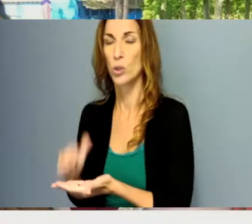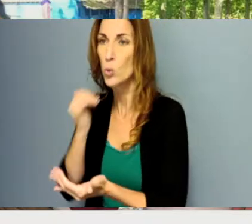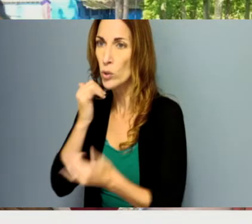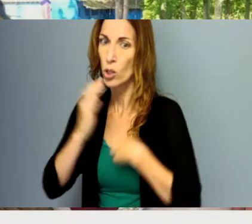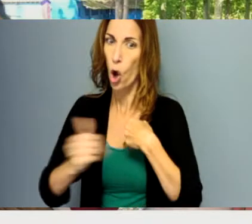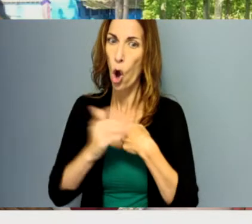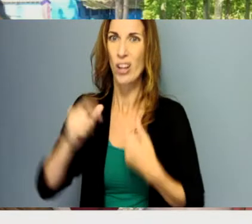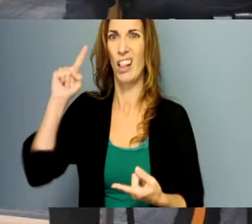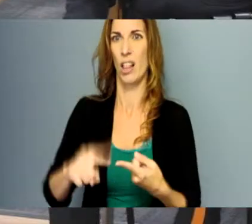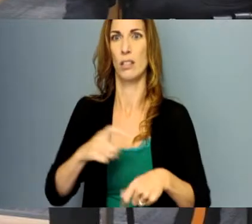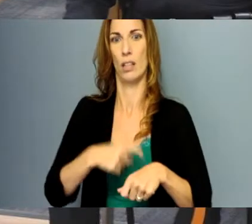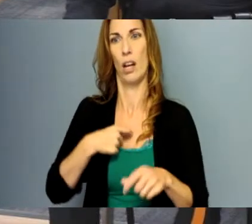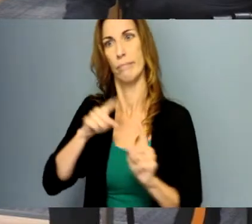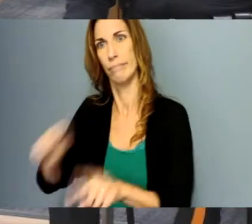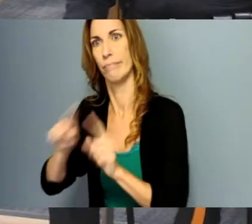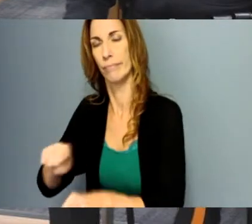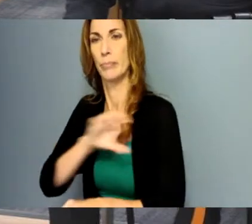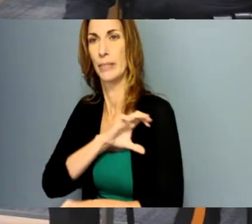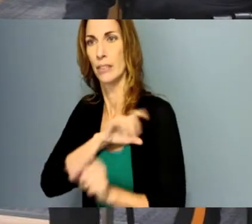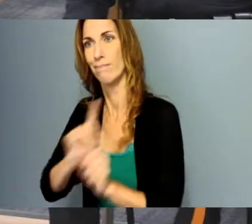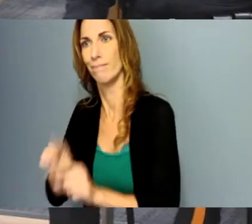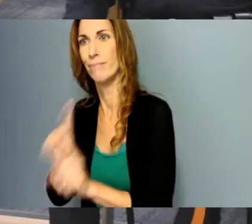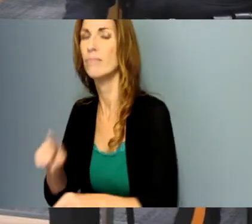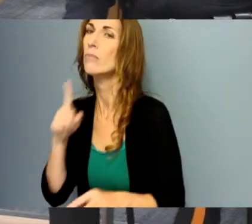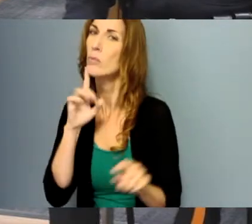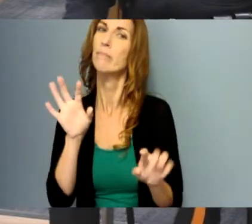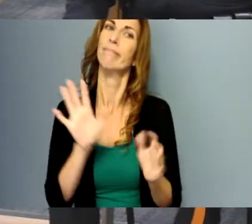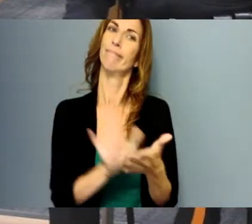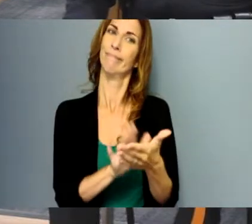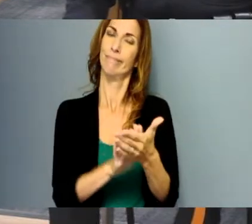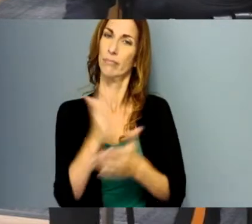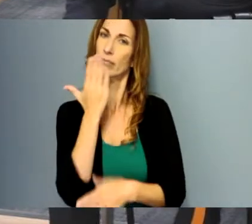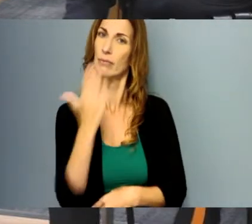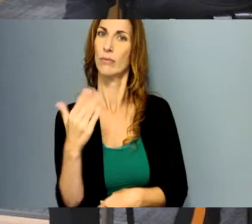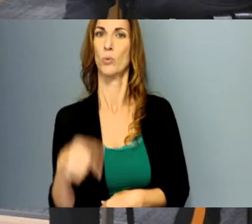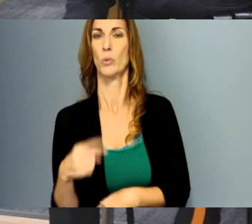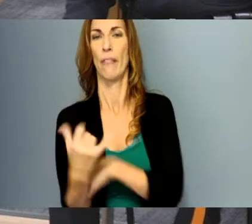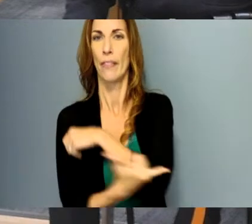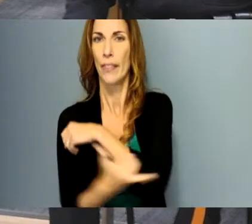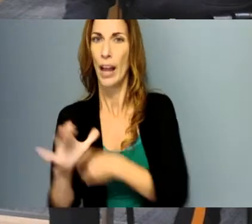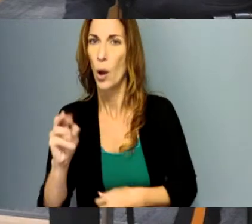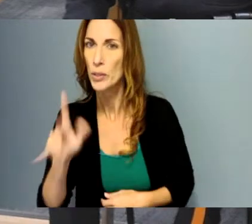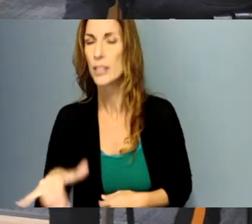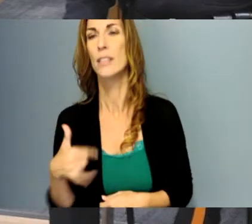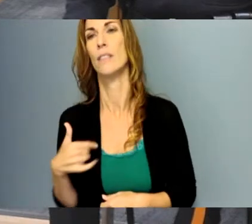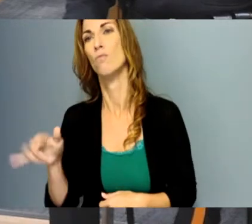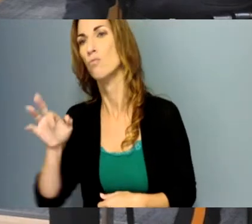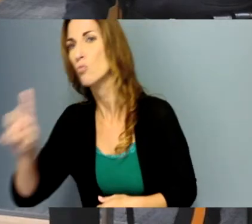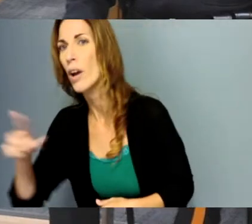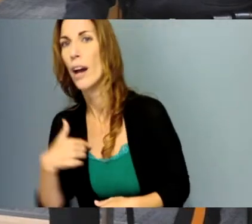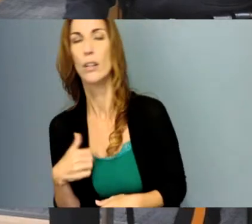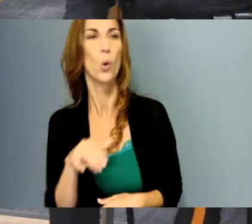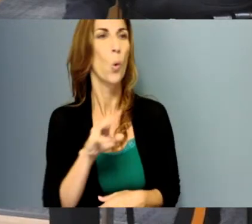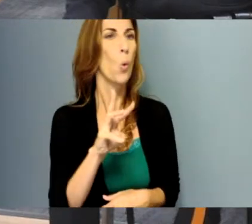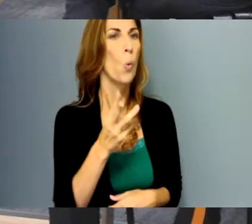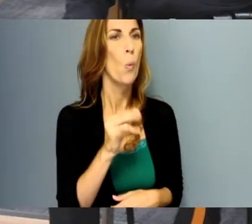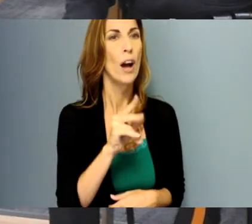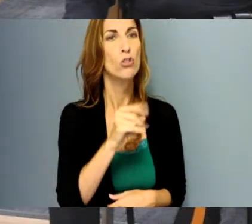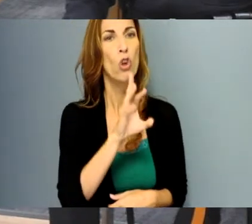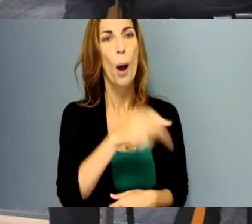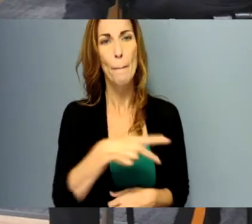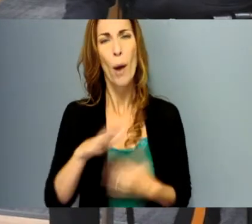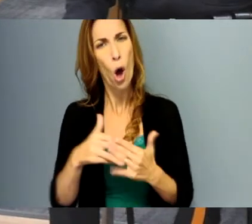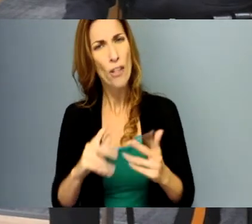reduce the police officers going in that situation. So I commend the county, I commend Fred Herring, Matt Weintraub, everyone who brought